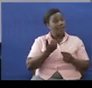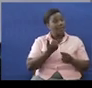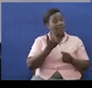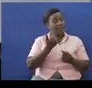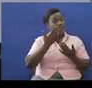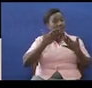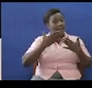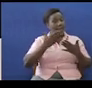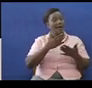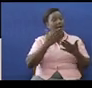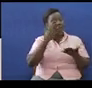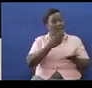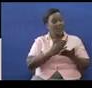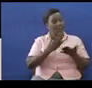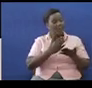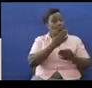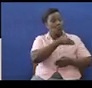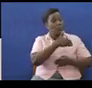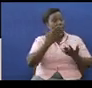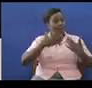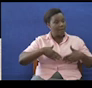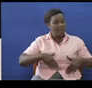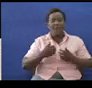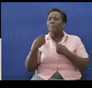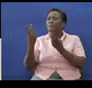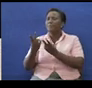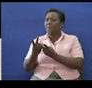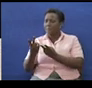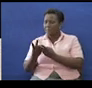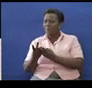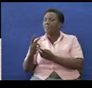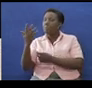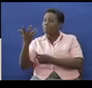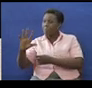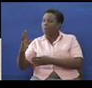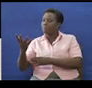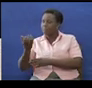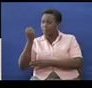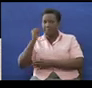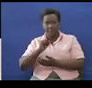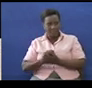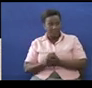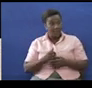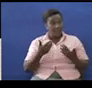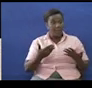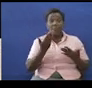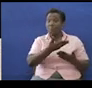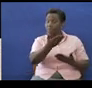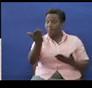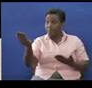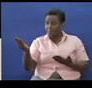good standard of life, everybody to have adequate health and adequate of water usage.